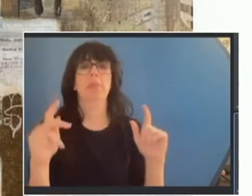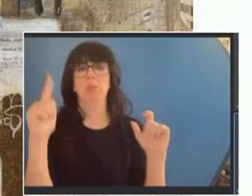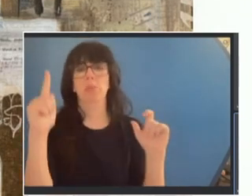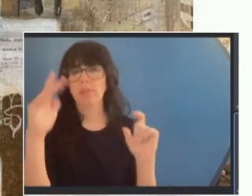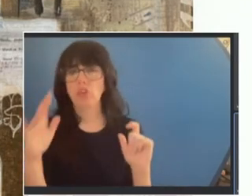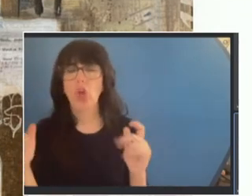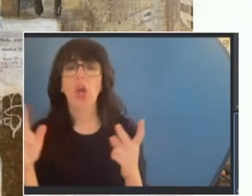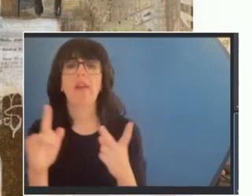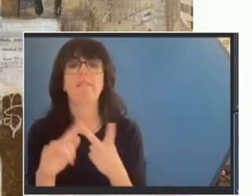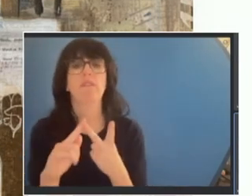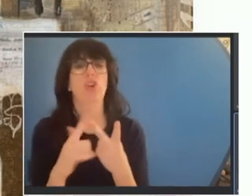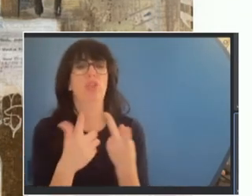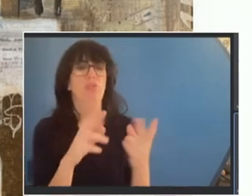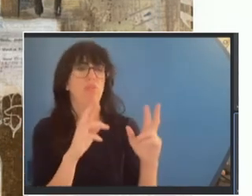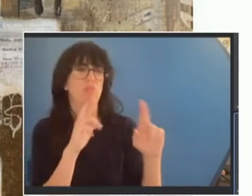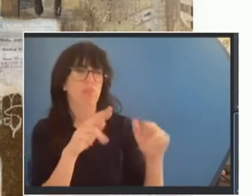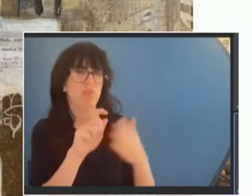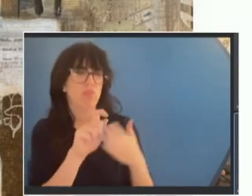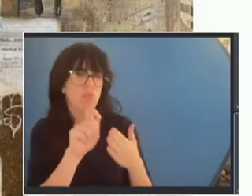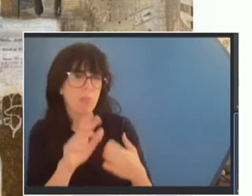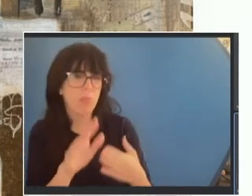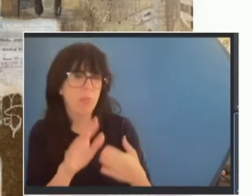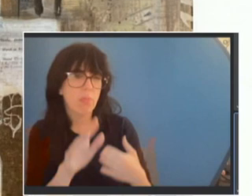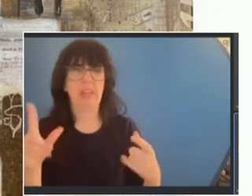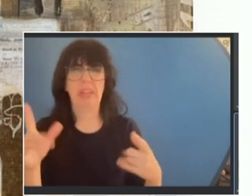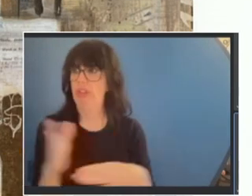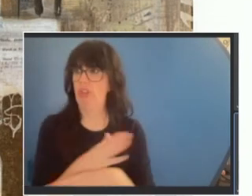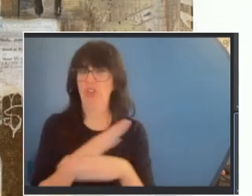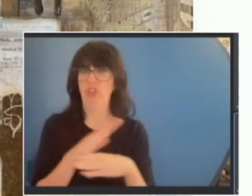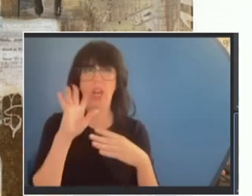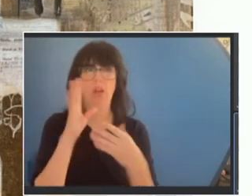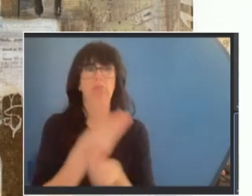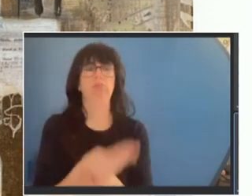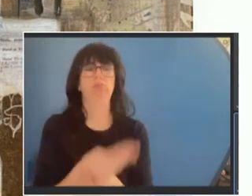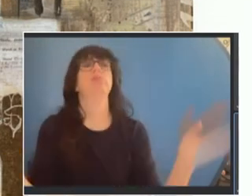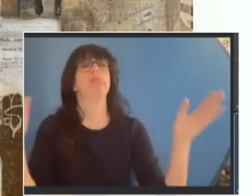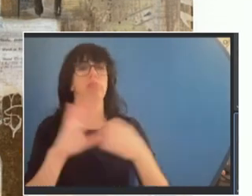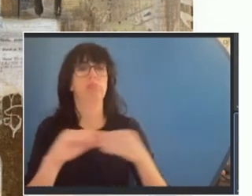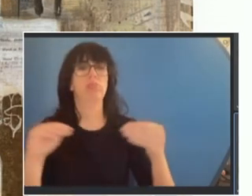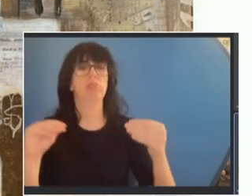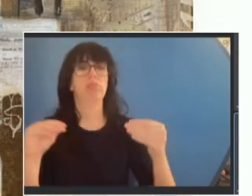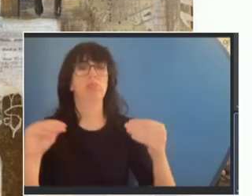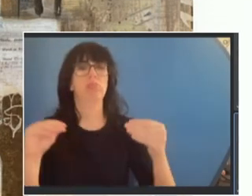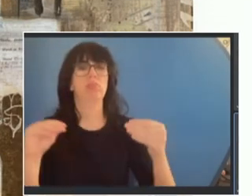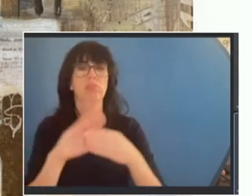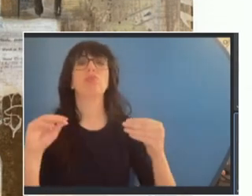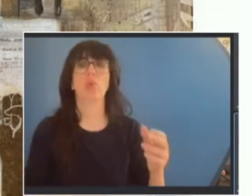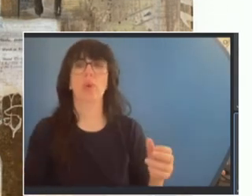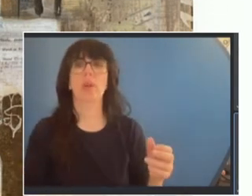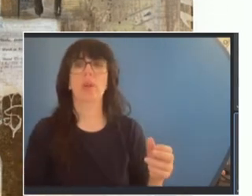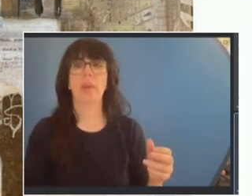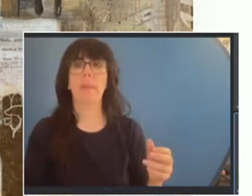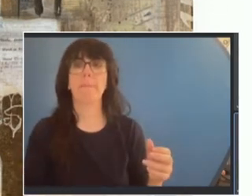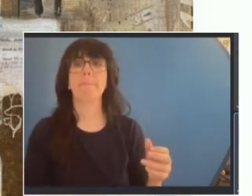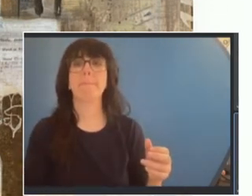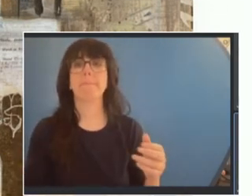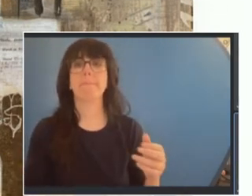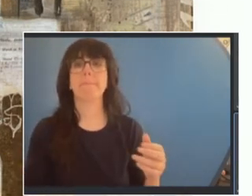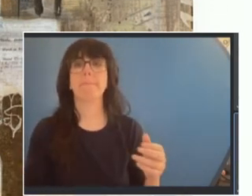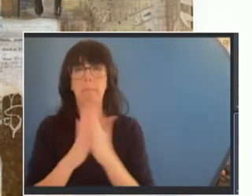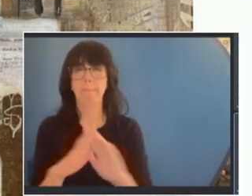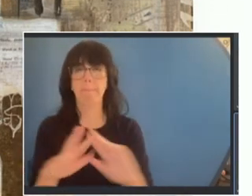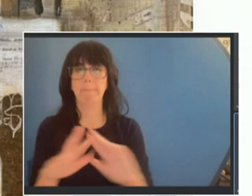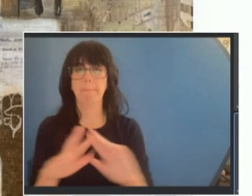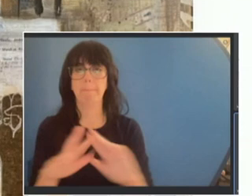members of the media shared the story of the peaceful march with America and the world. The monumental